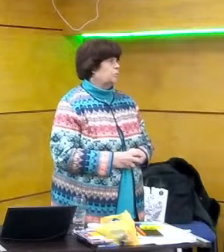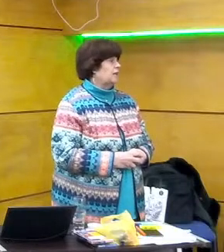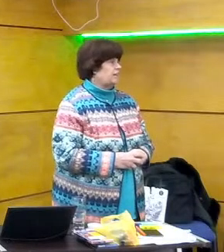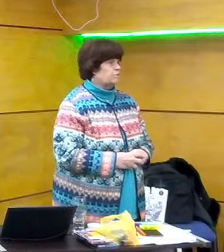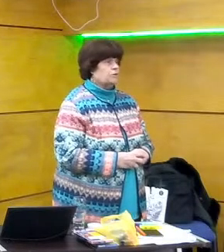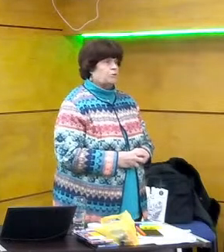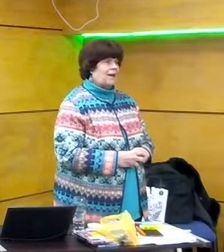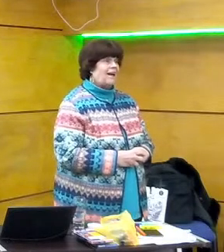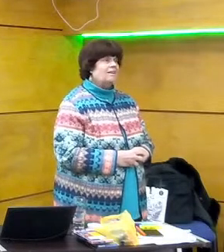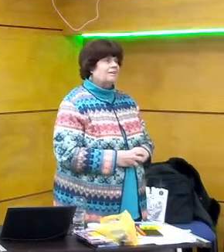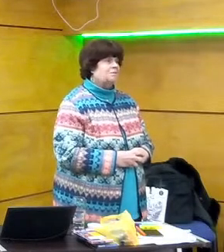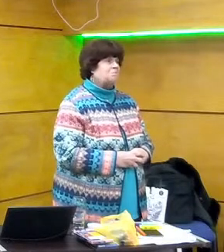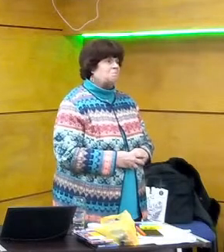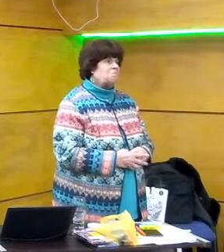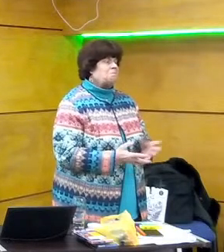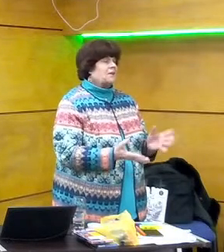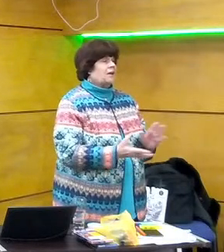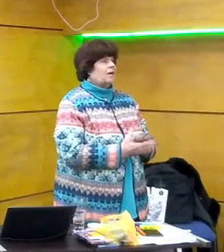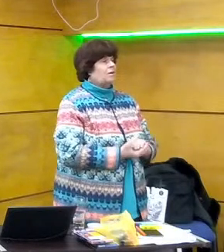ESU@esu.cl and we'll answer you back.